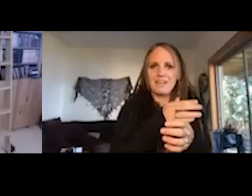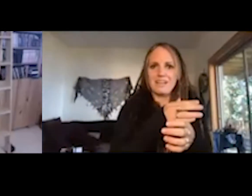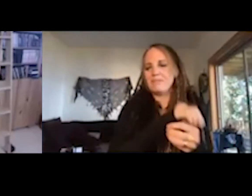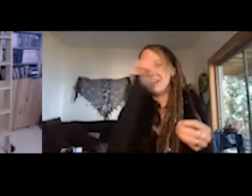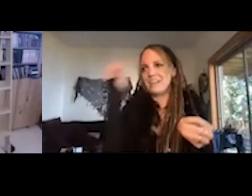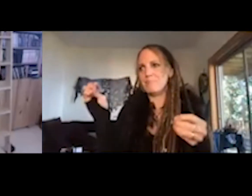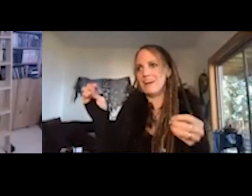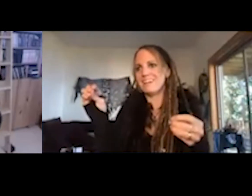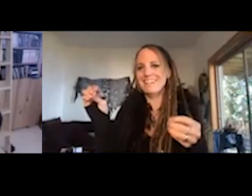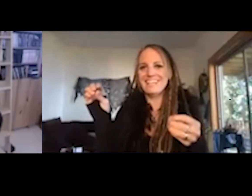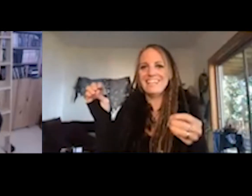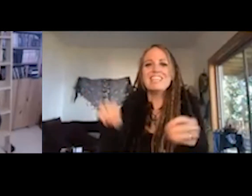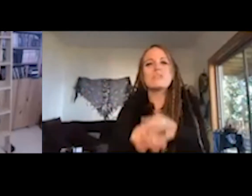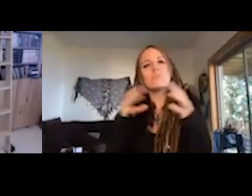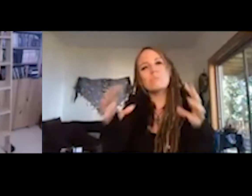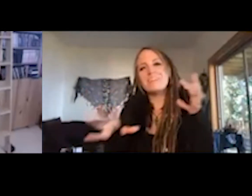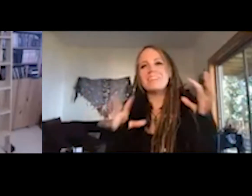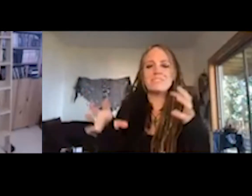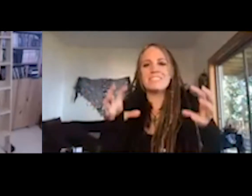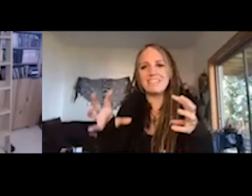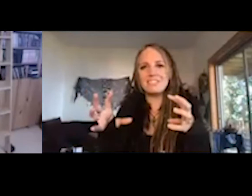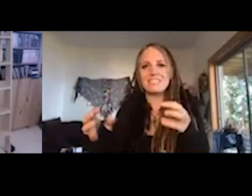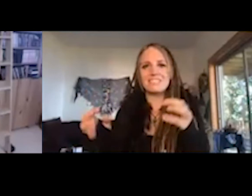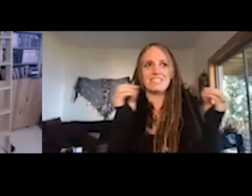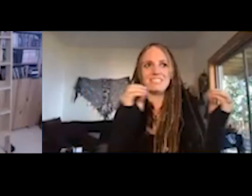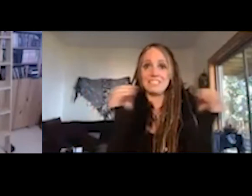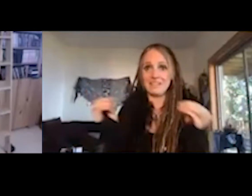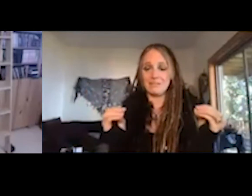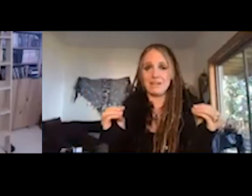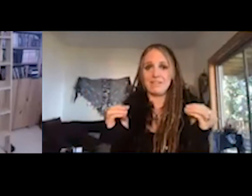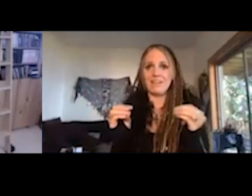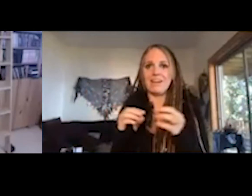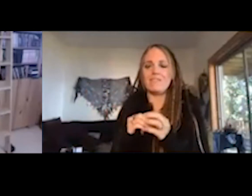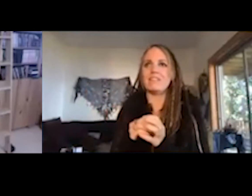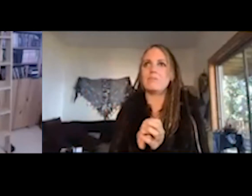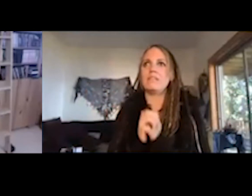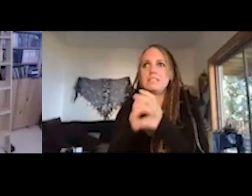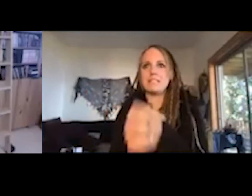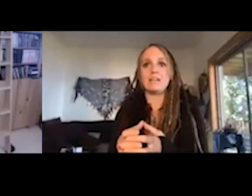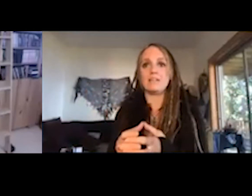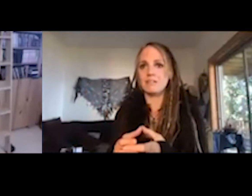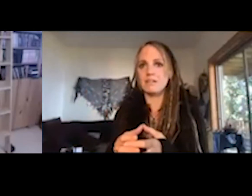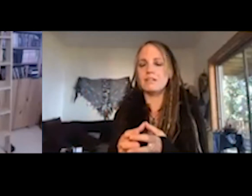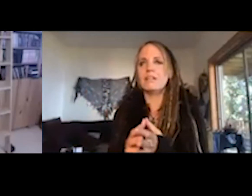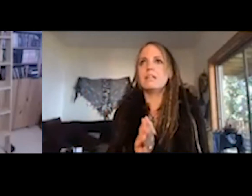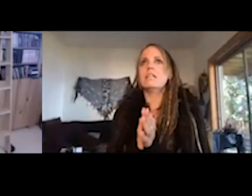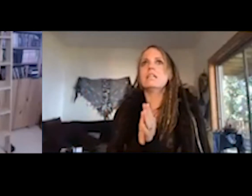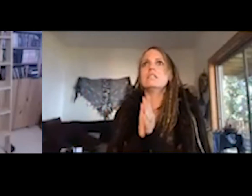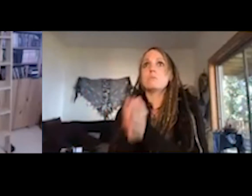whole time, and then we kind of cut back. So it wasn't that interesting to just set it up that way. I felt like we needed to add another